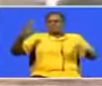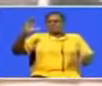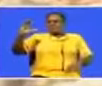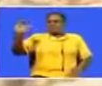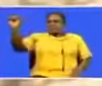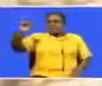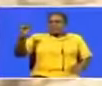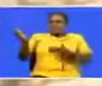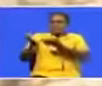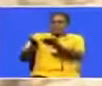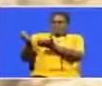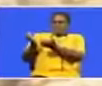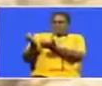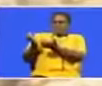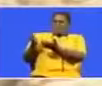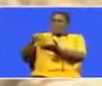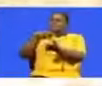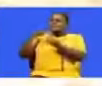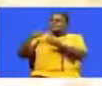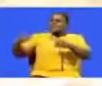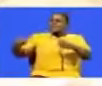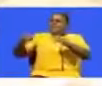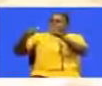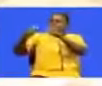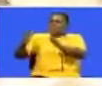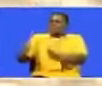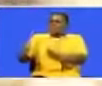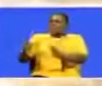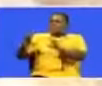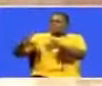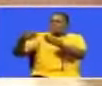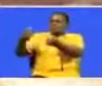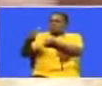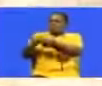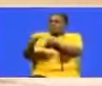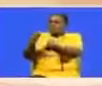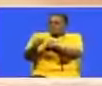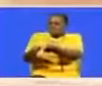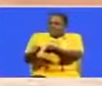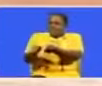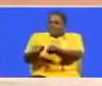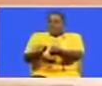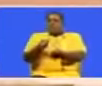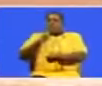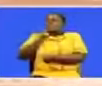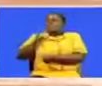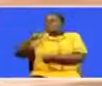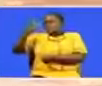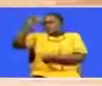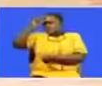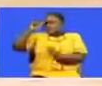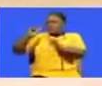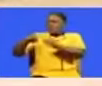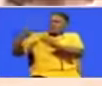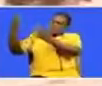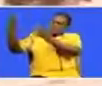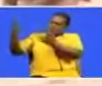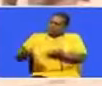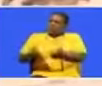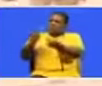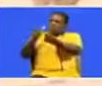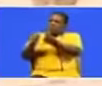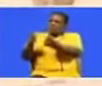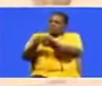CS Moses Kuria giving ultimatum to farmers over the disposal of their maize while warning the government would soon import